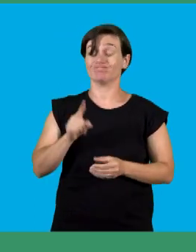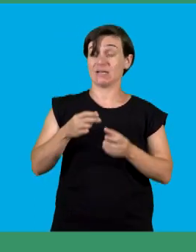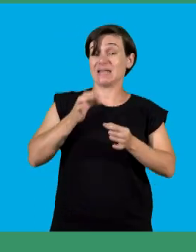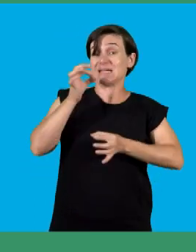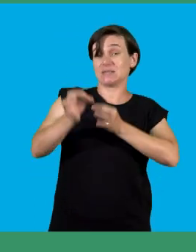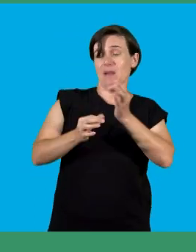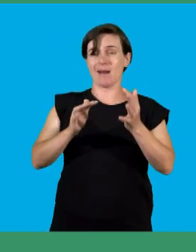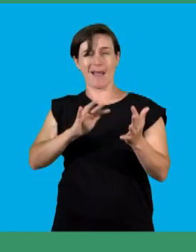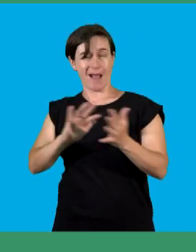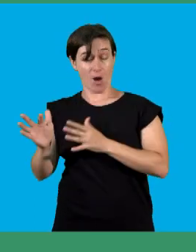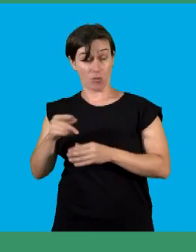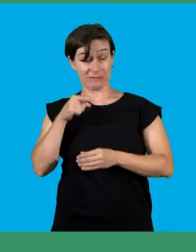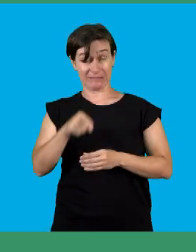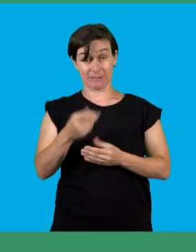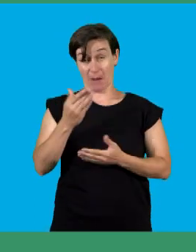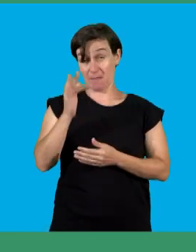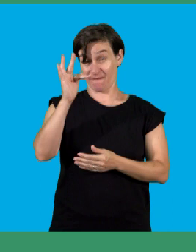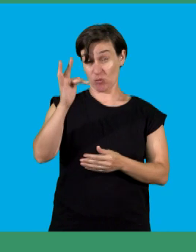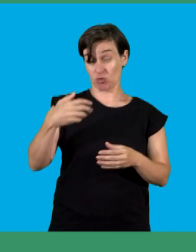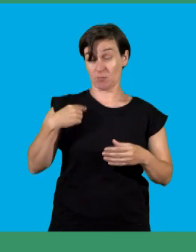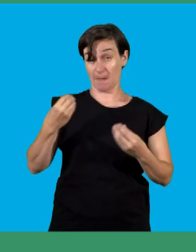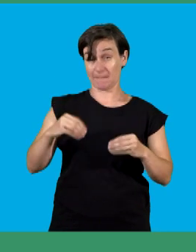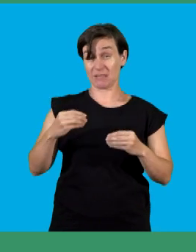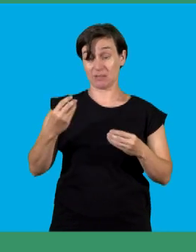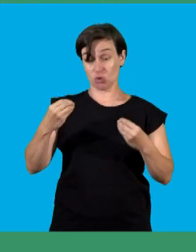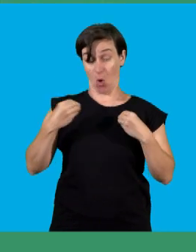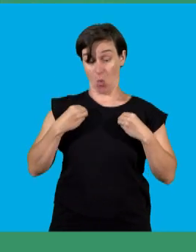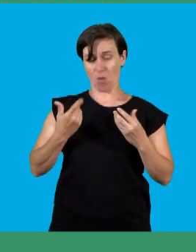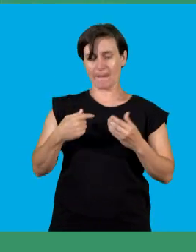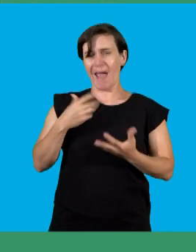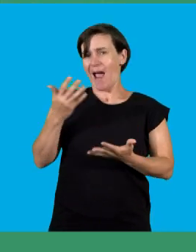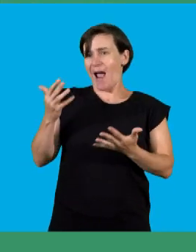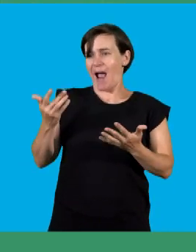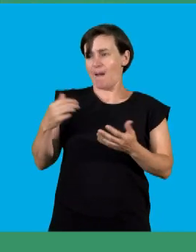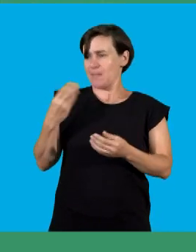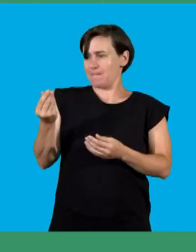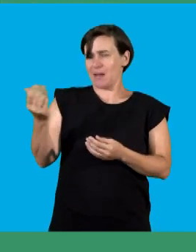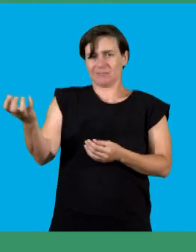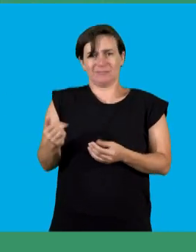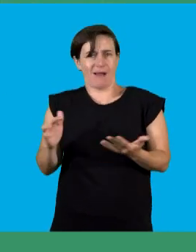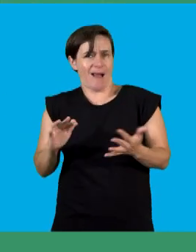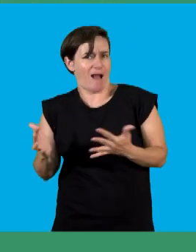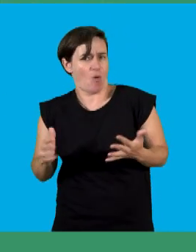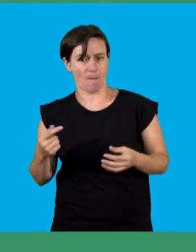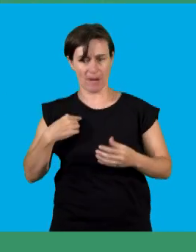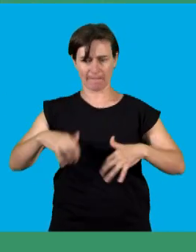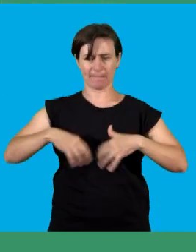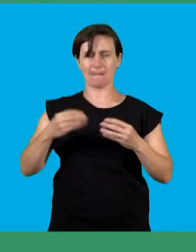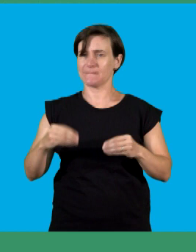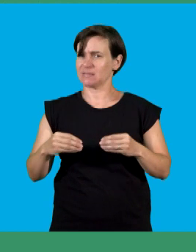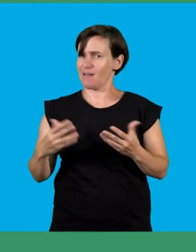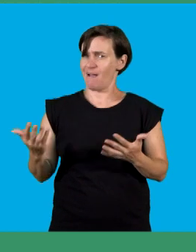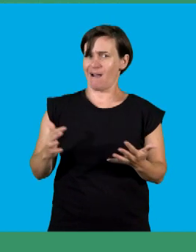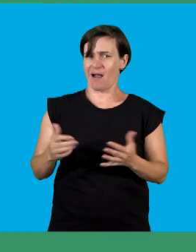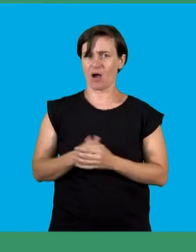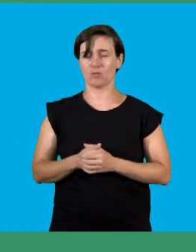owner will obtain the funding. Where does the money come from to continue with your business or to start your business? It also